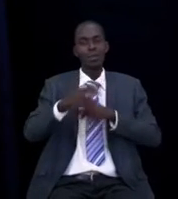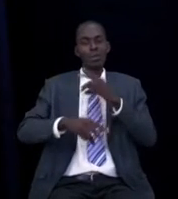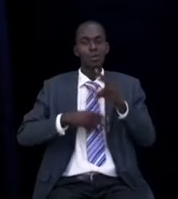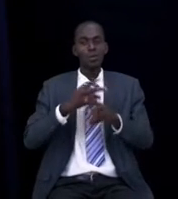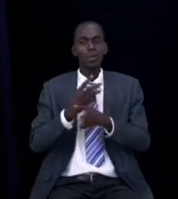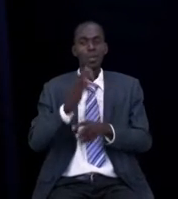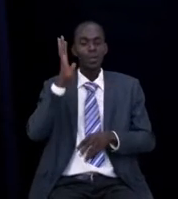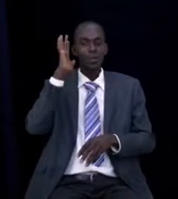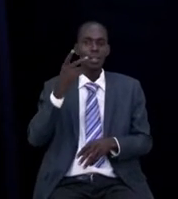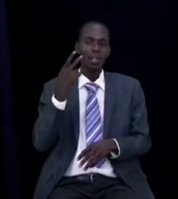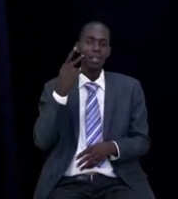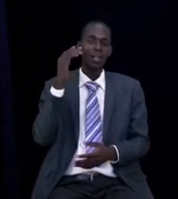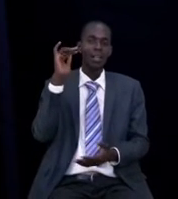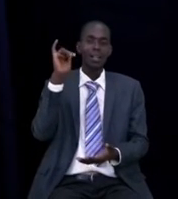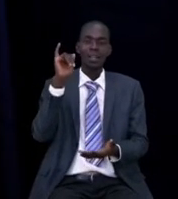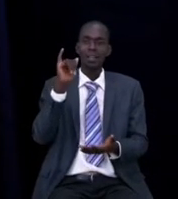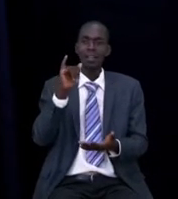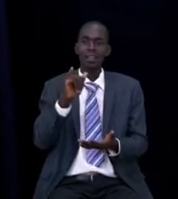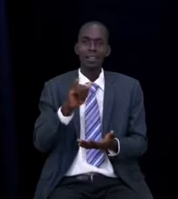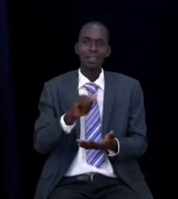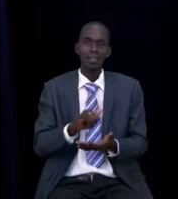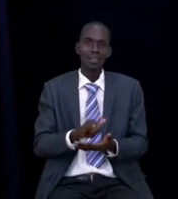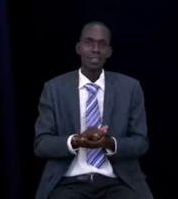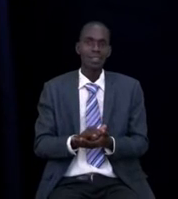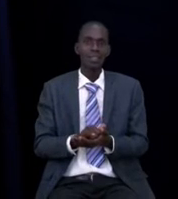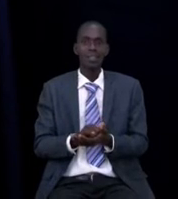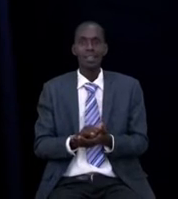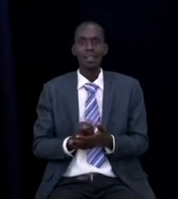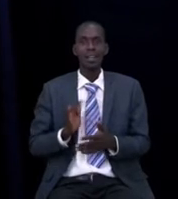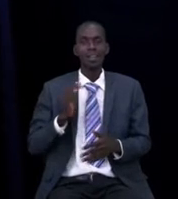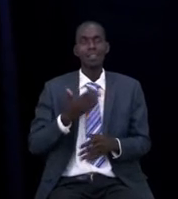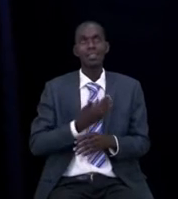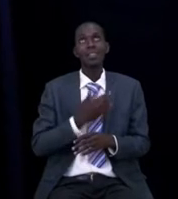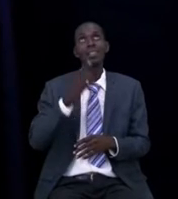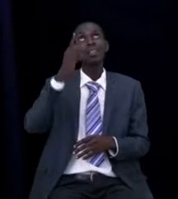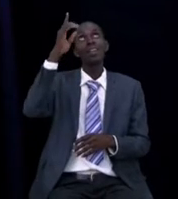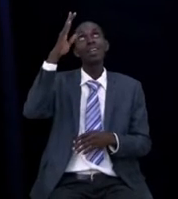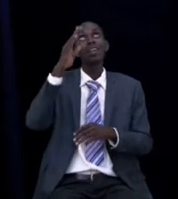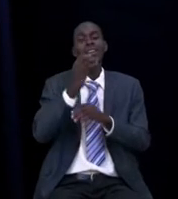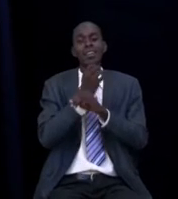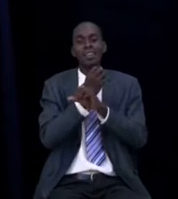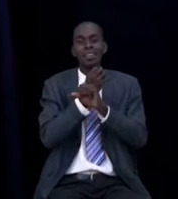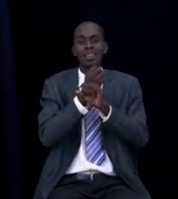will see that our God